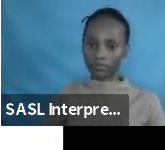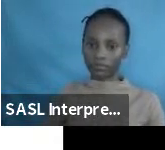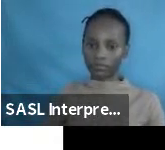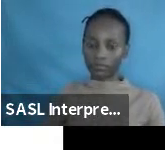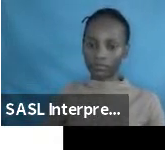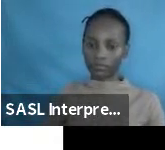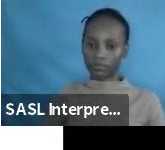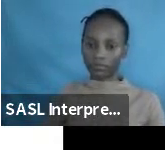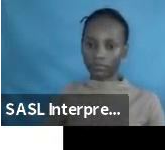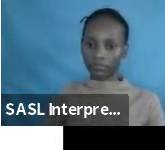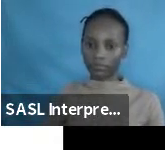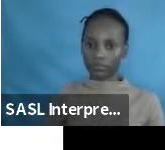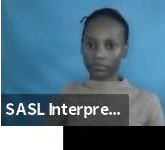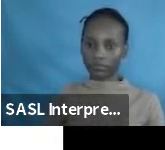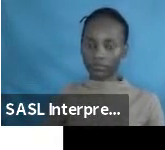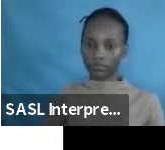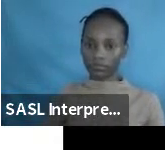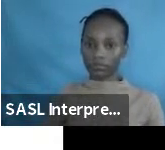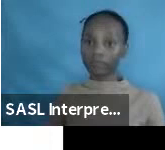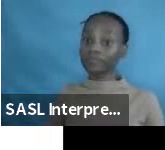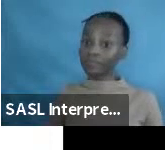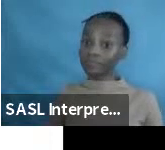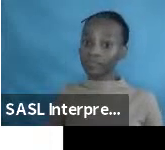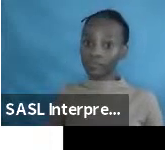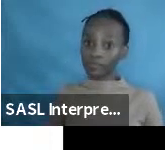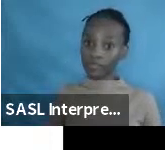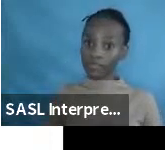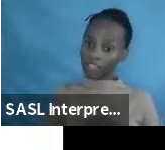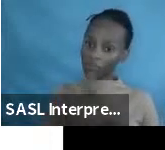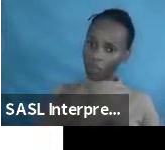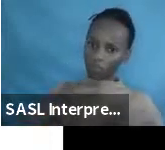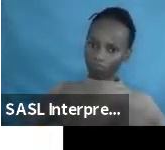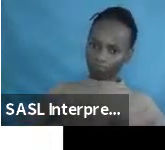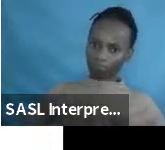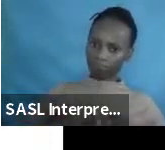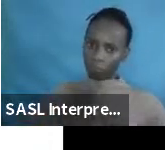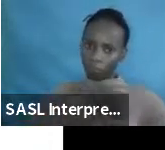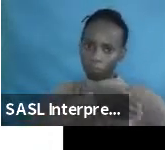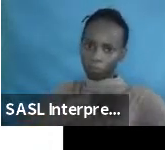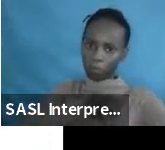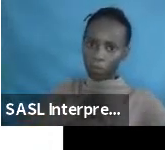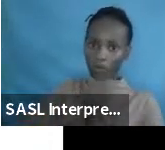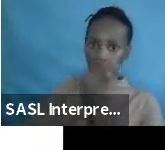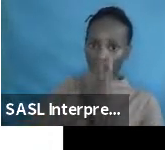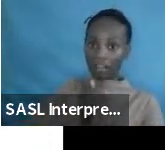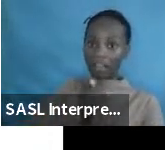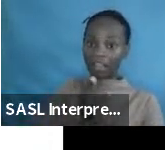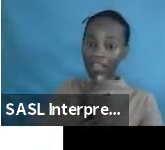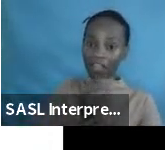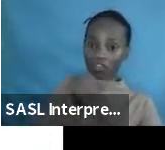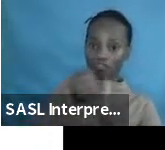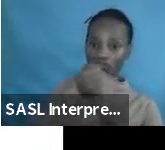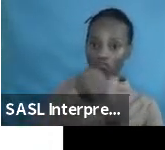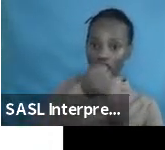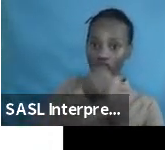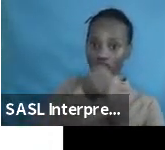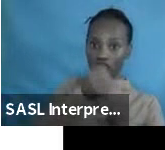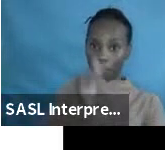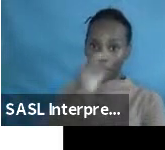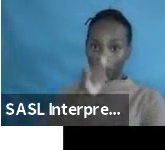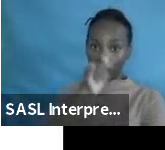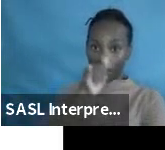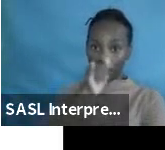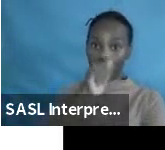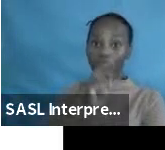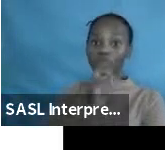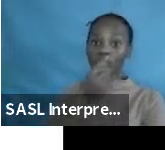to fight the crime on illicit trade or on counterfeit, is the penny that can be used to create 2 or more jobs